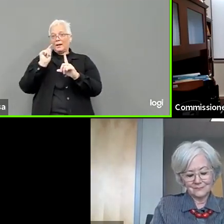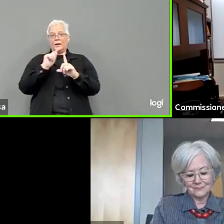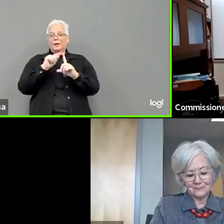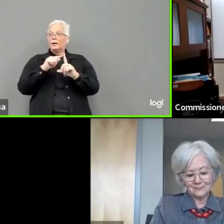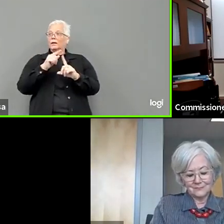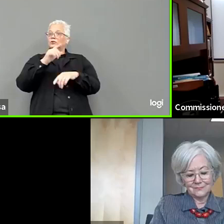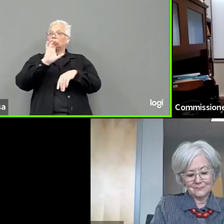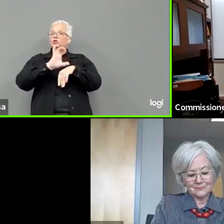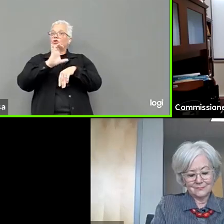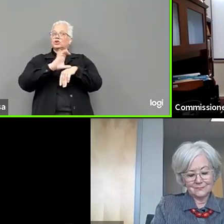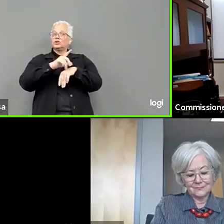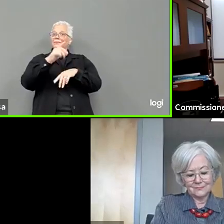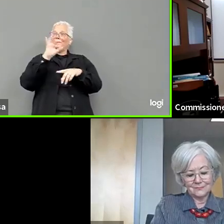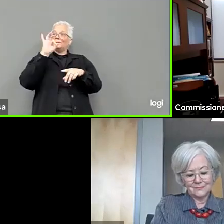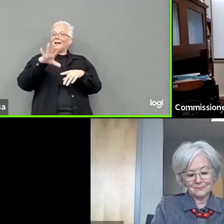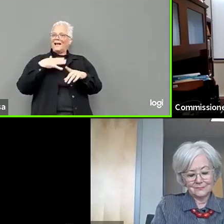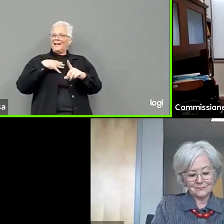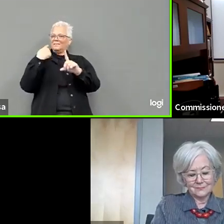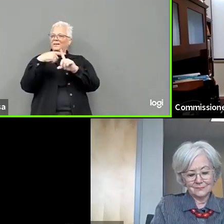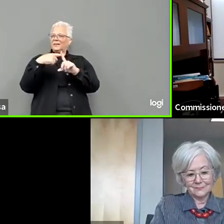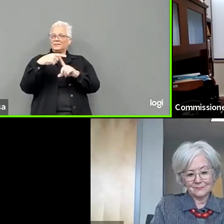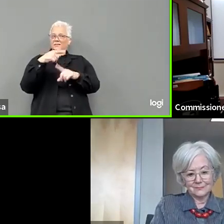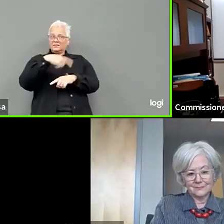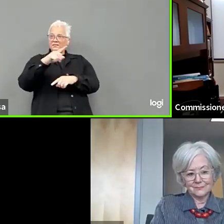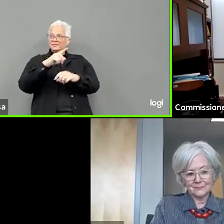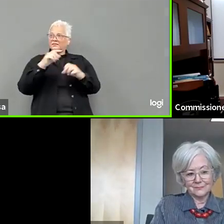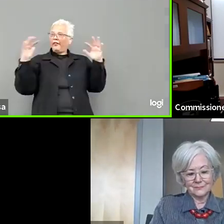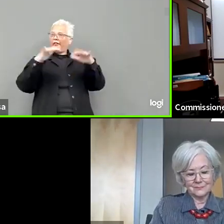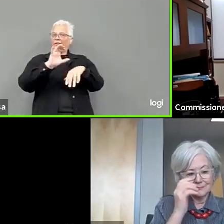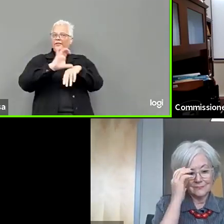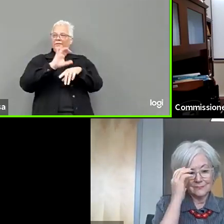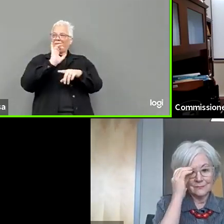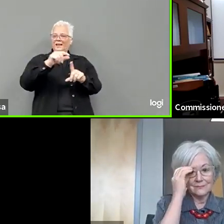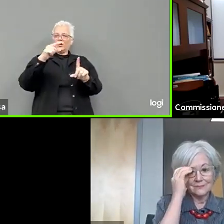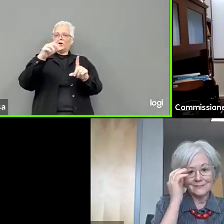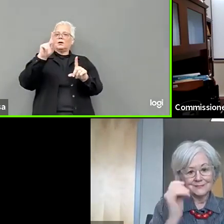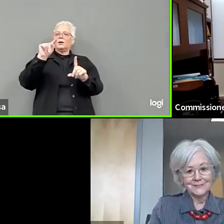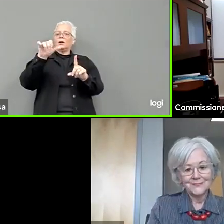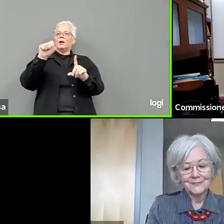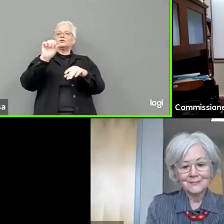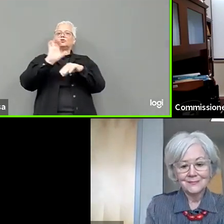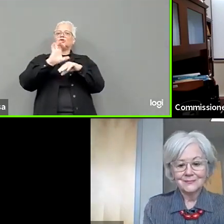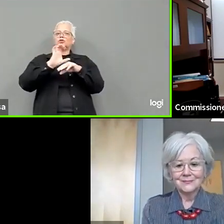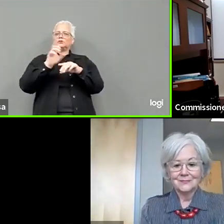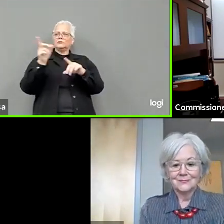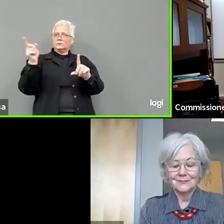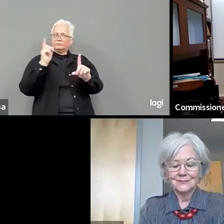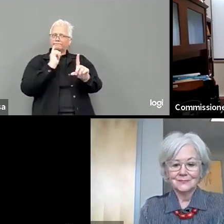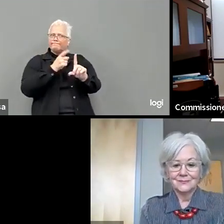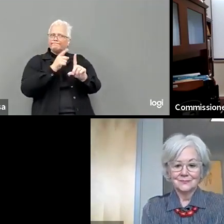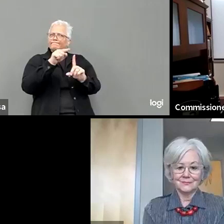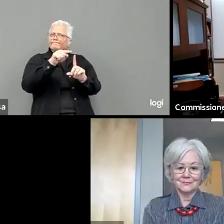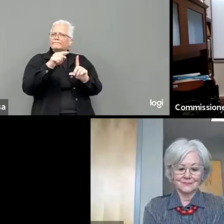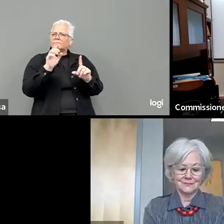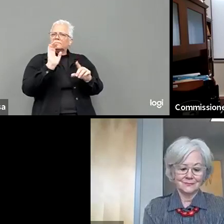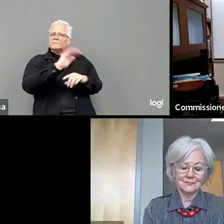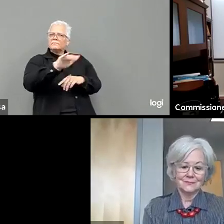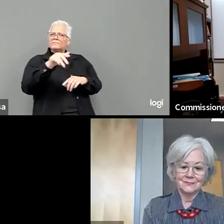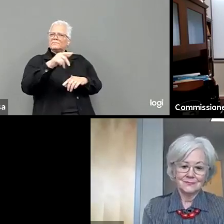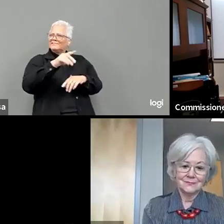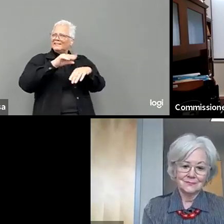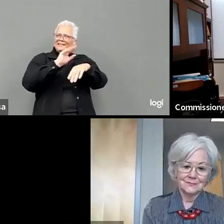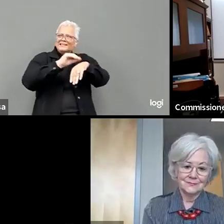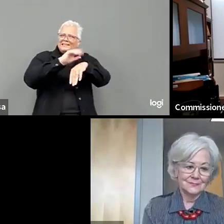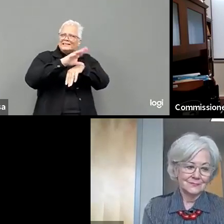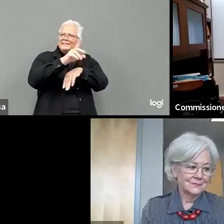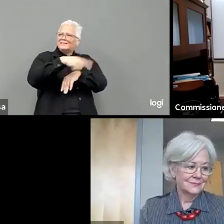health department? And are you working with the church to conduct contact tracing? Yes, we are. We were not